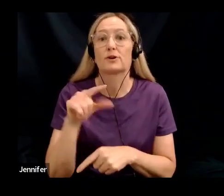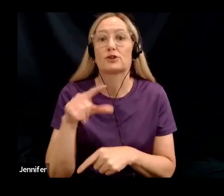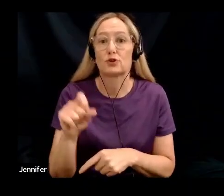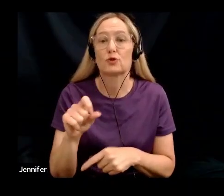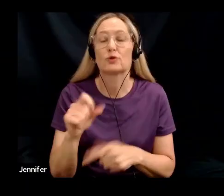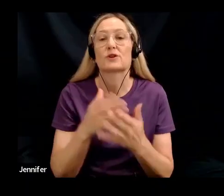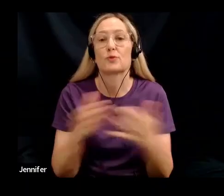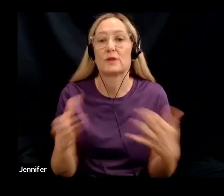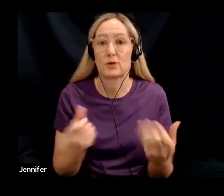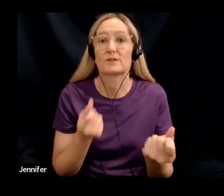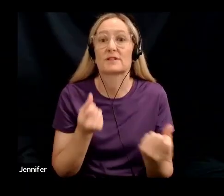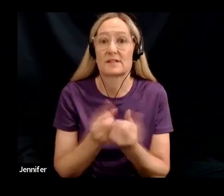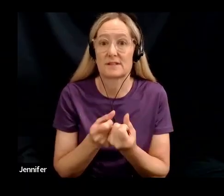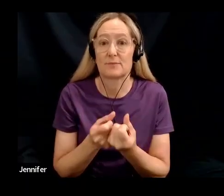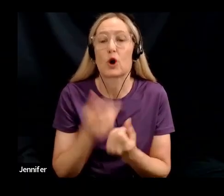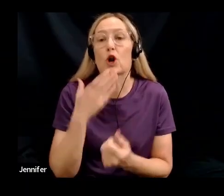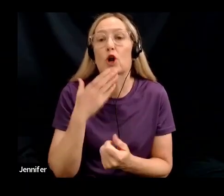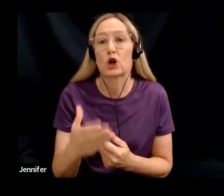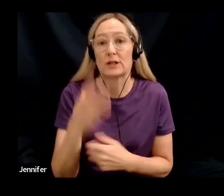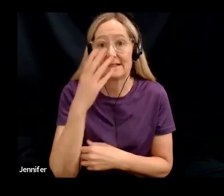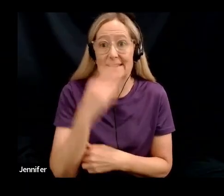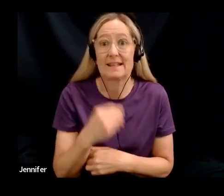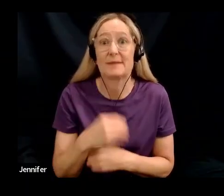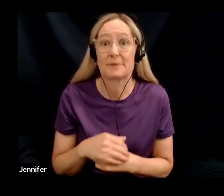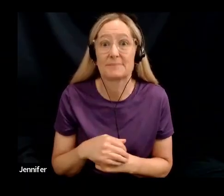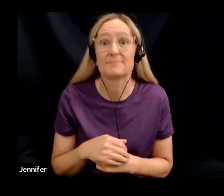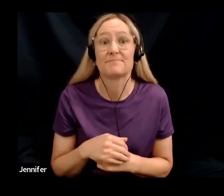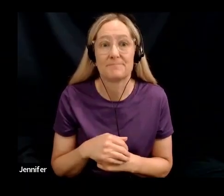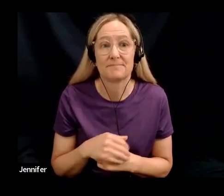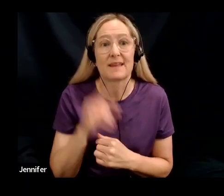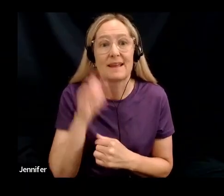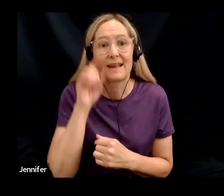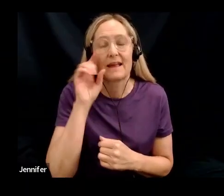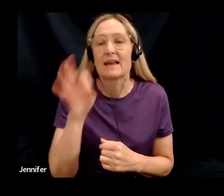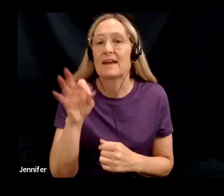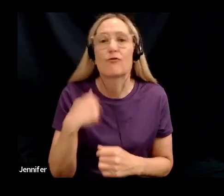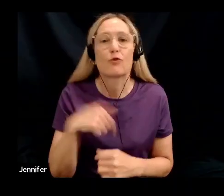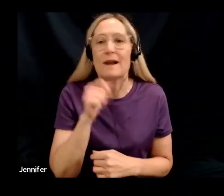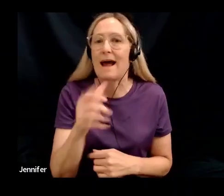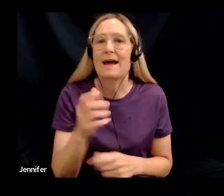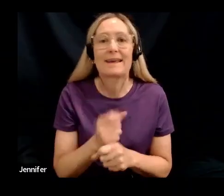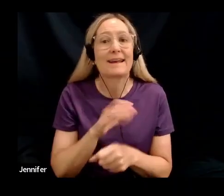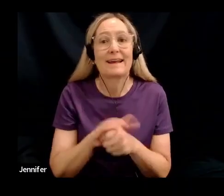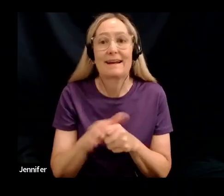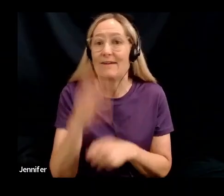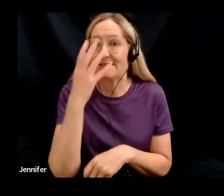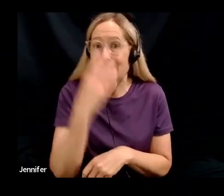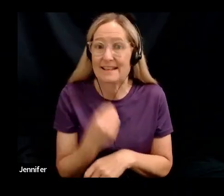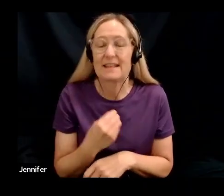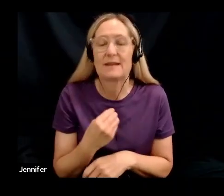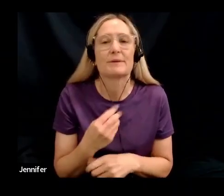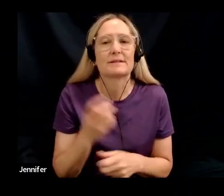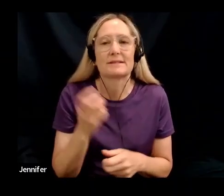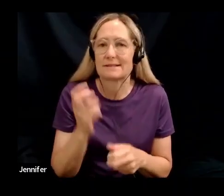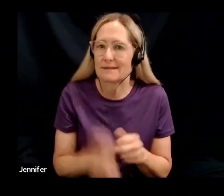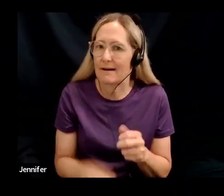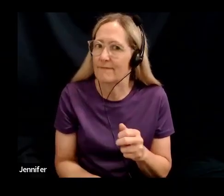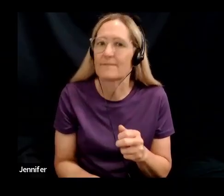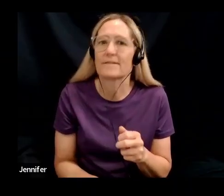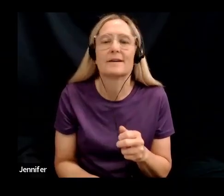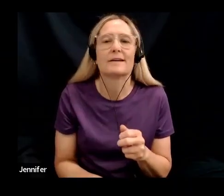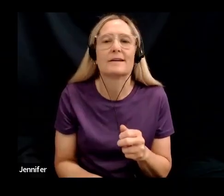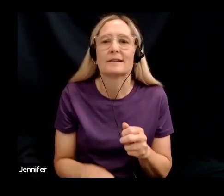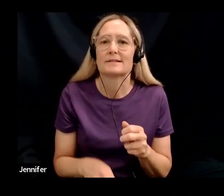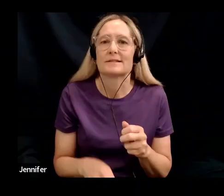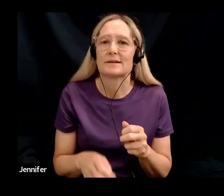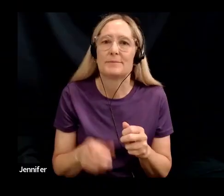to support a good amount of sleep, because if we're not getting the proper amount of sleep, it's going to be really hard to